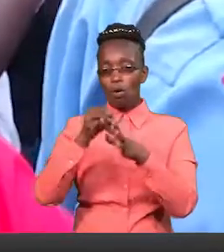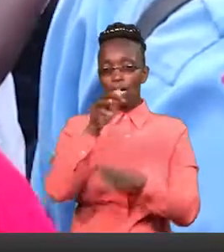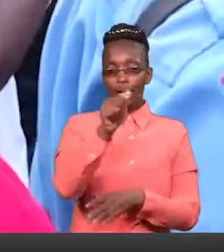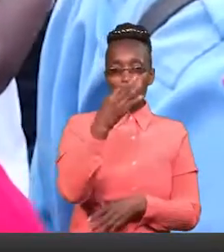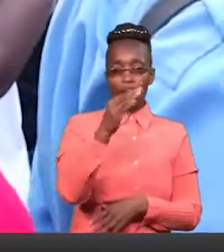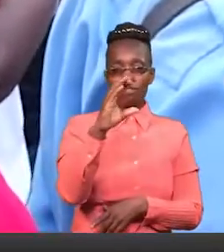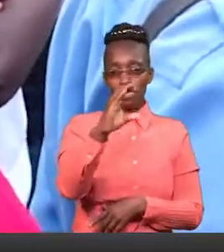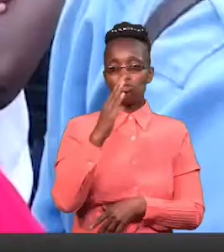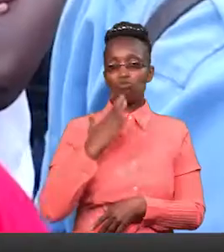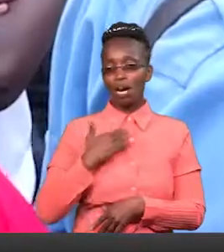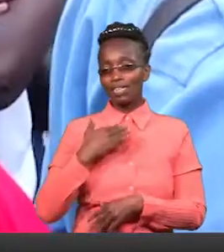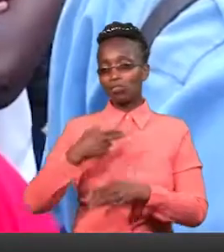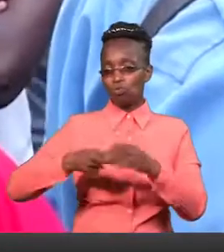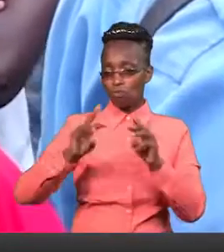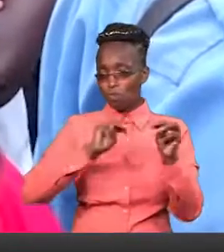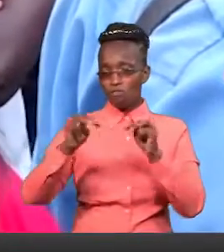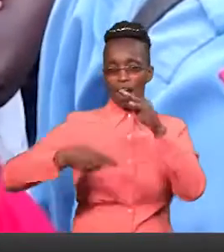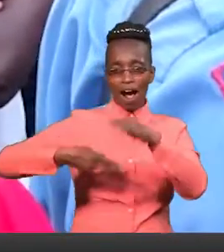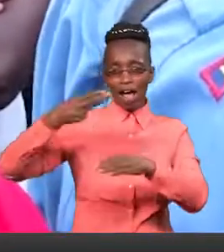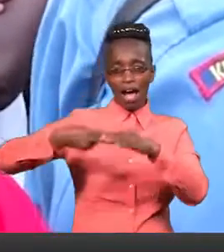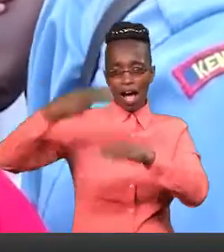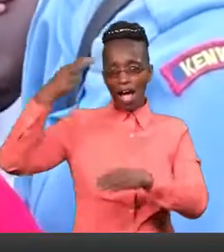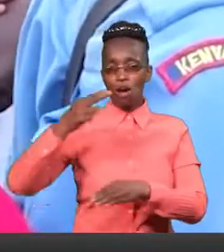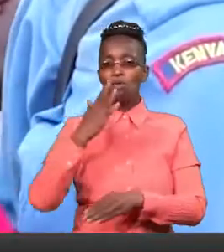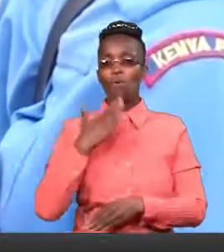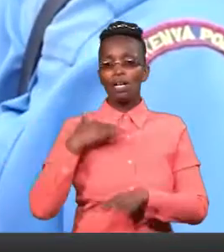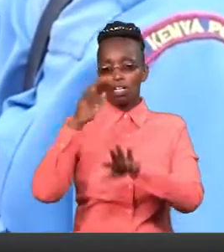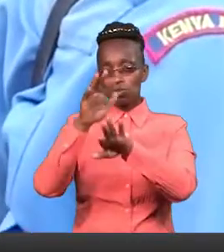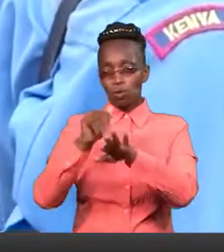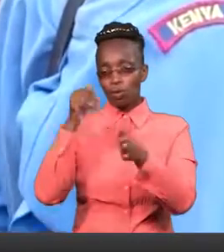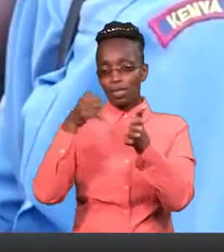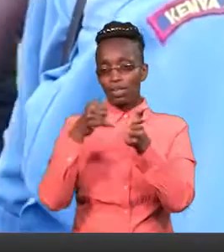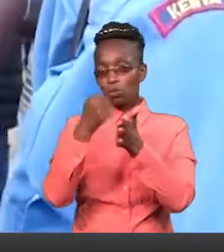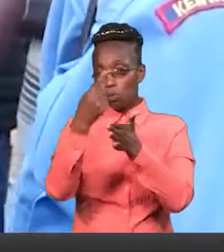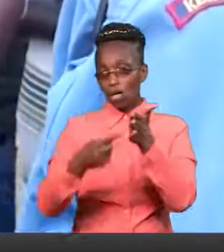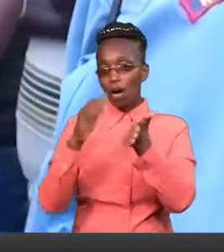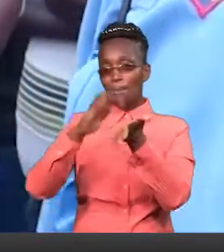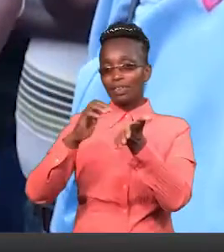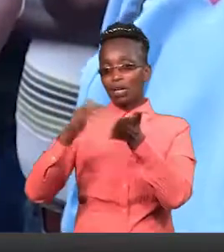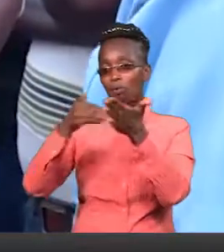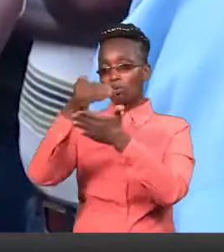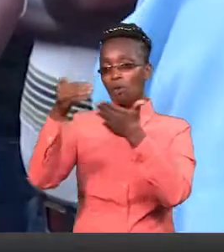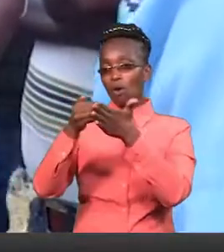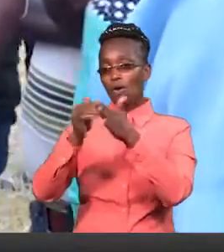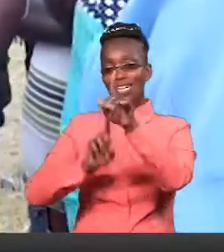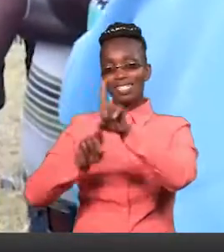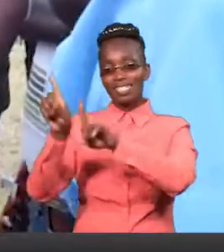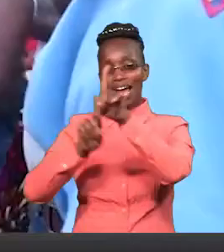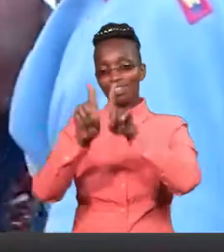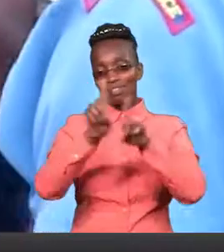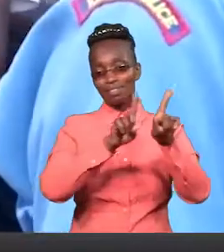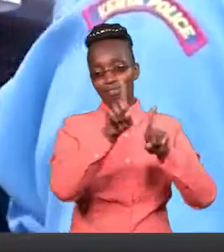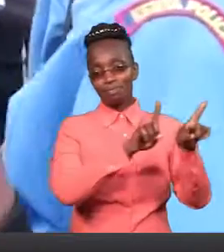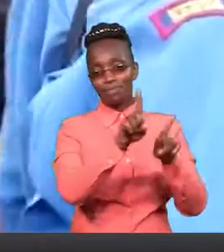We want to call it Machakos All Stars. So soon, God willing, you'll see us with Machakos All Stars. We want to come out strong